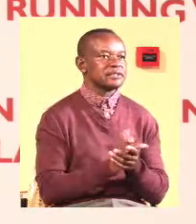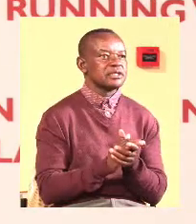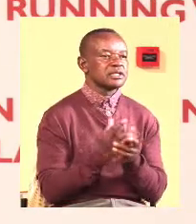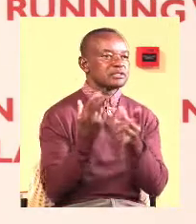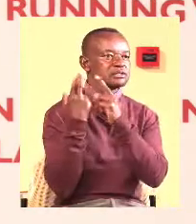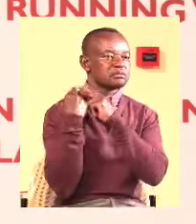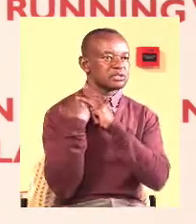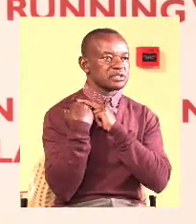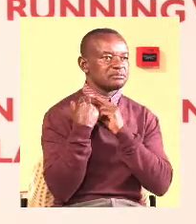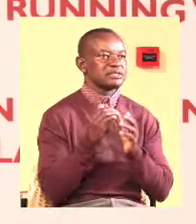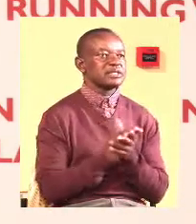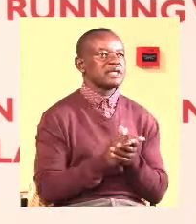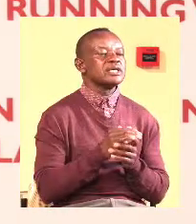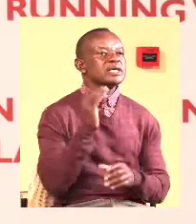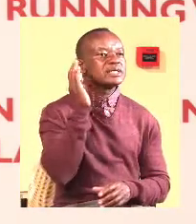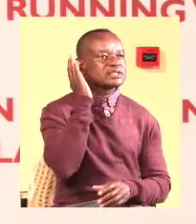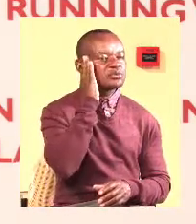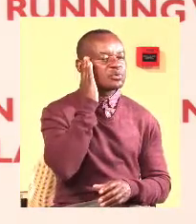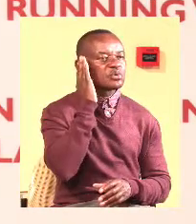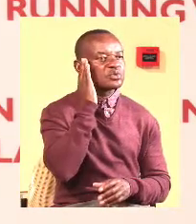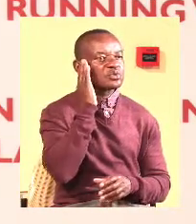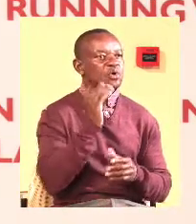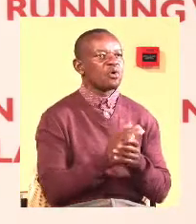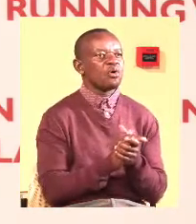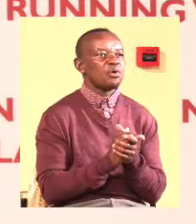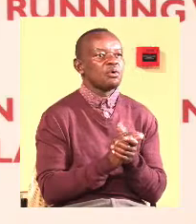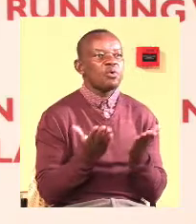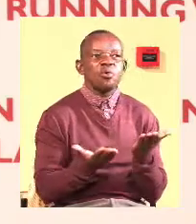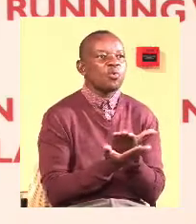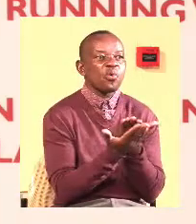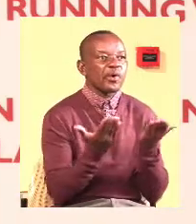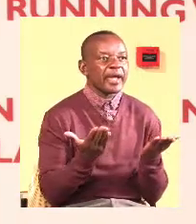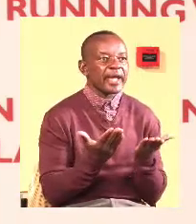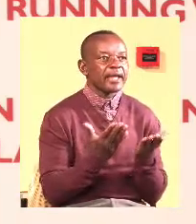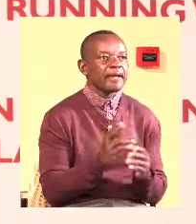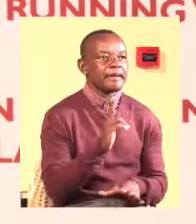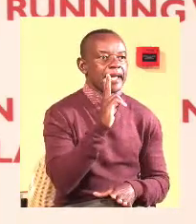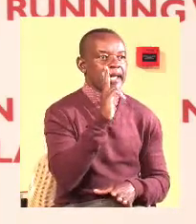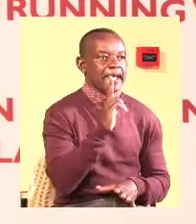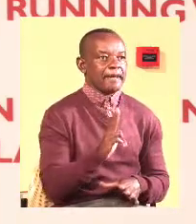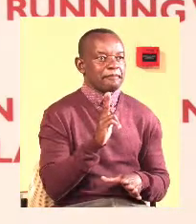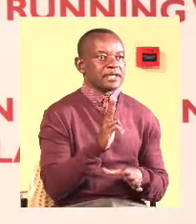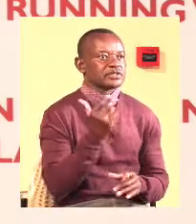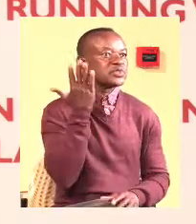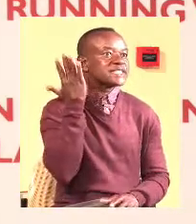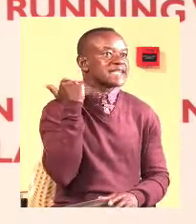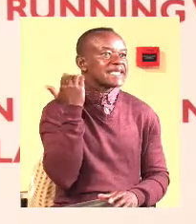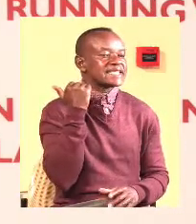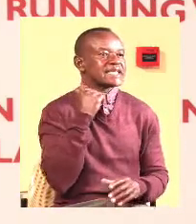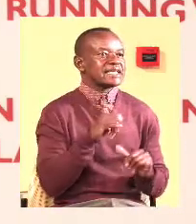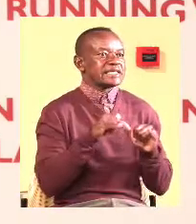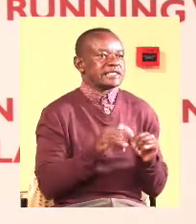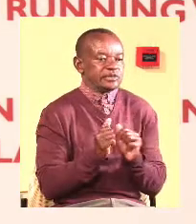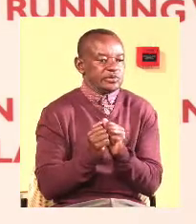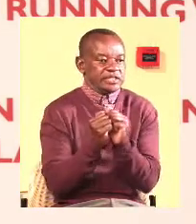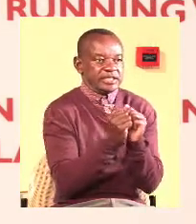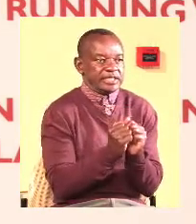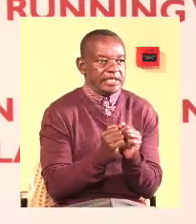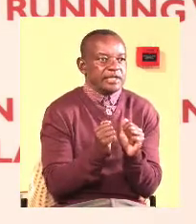know, be quarantined, and we observe them and monitor whether they will show any signs of the COVID-19 or